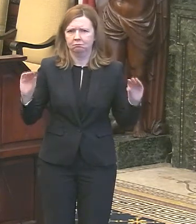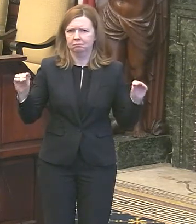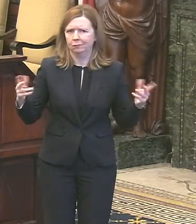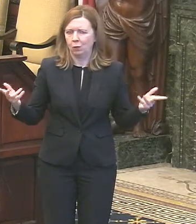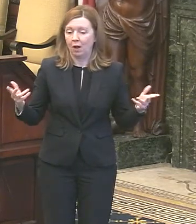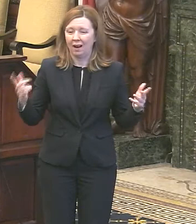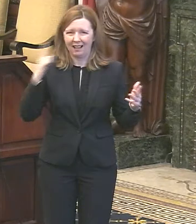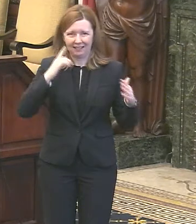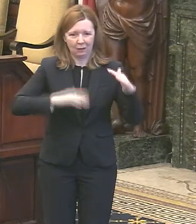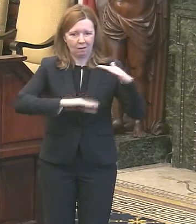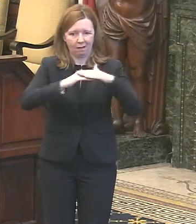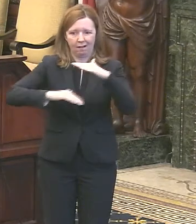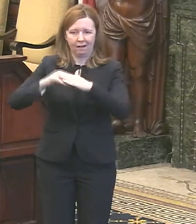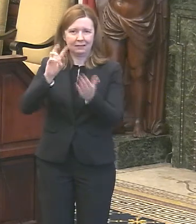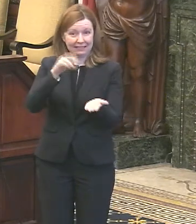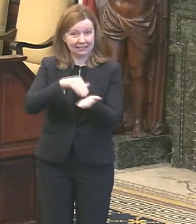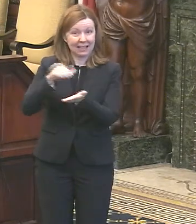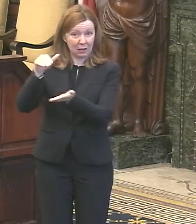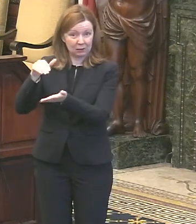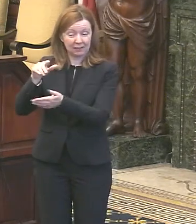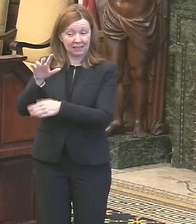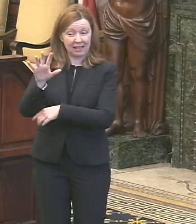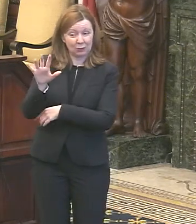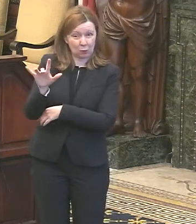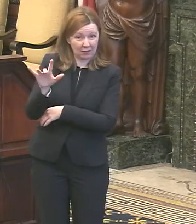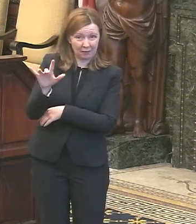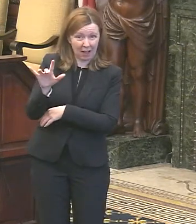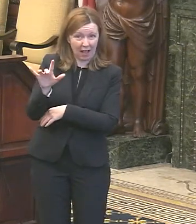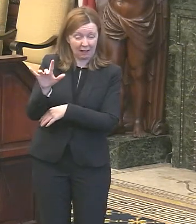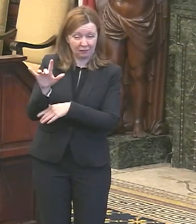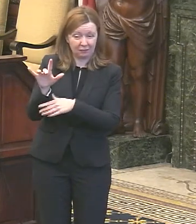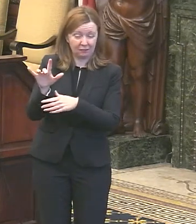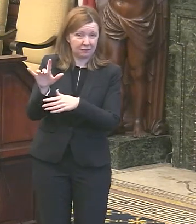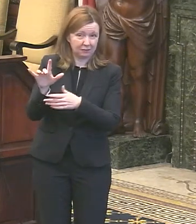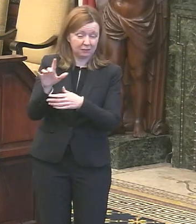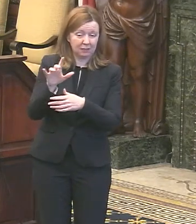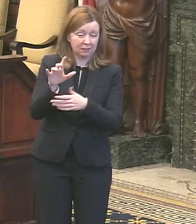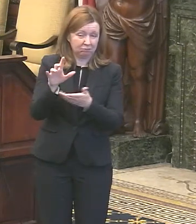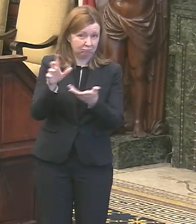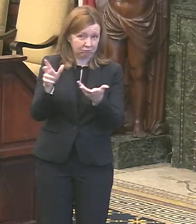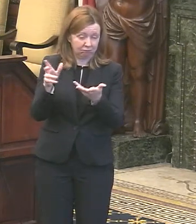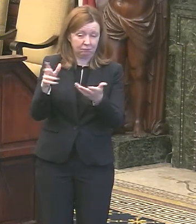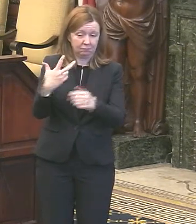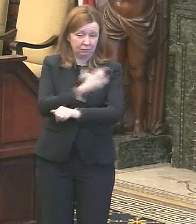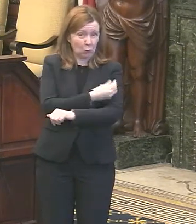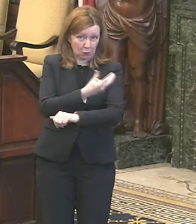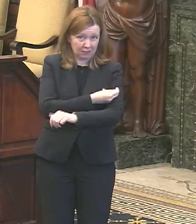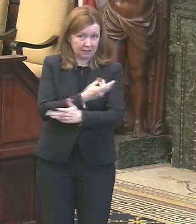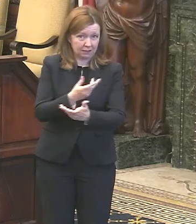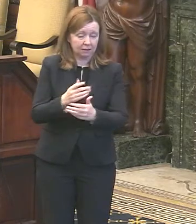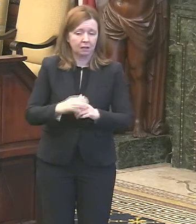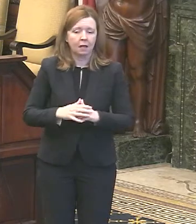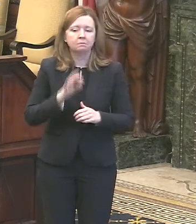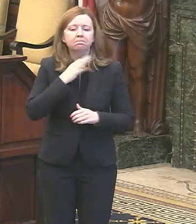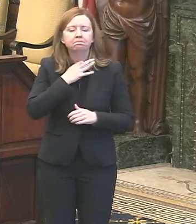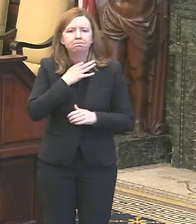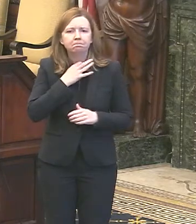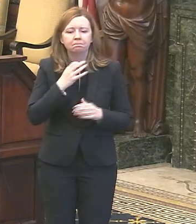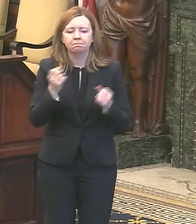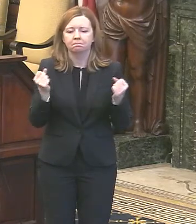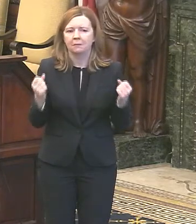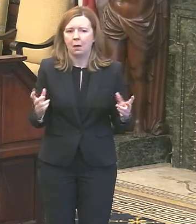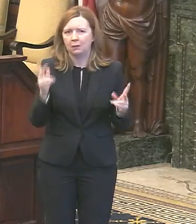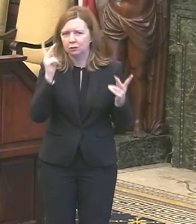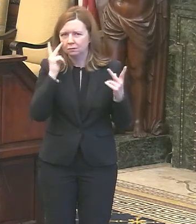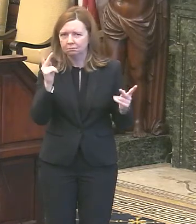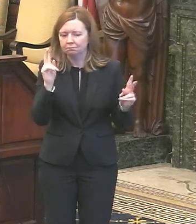were maxing out at 6,000 and 2,500 doses, respectively. So just curious, on average, what you've been